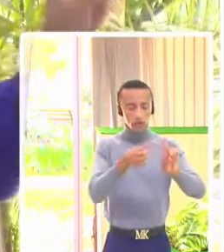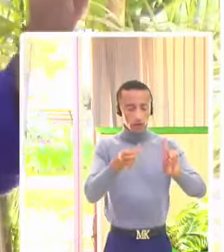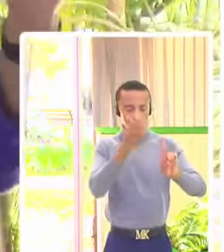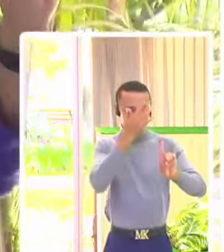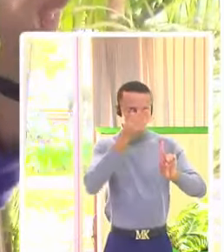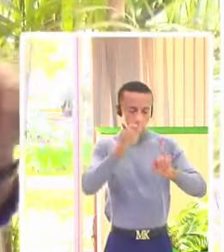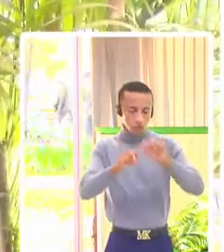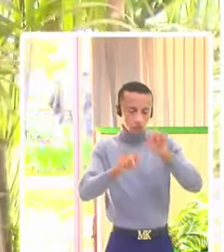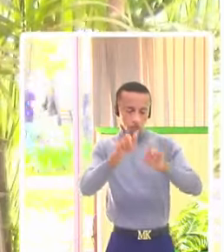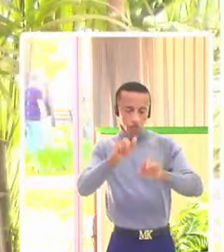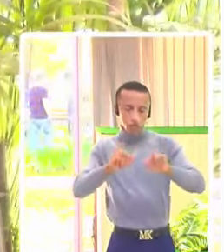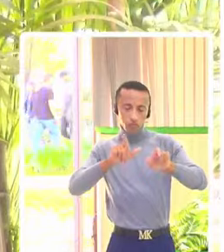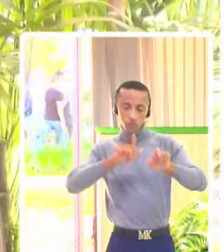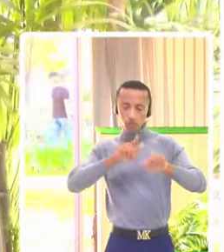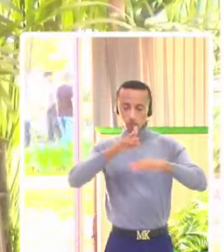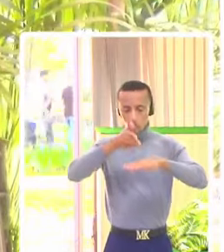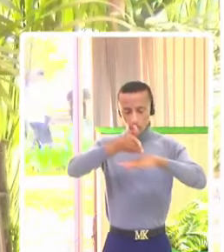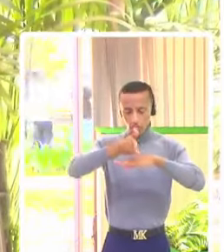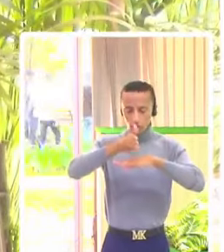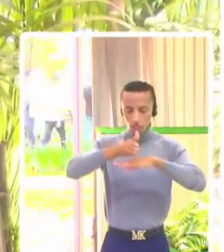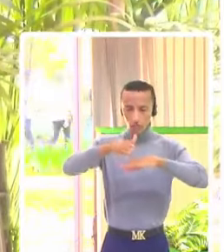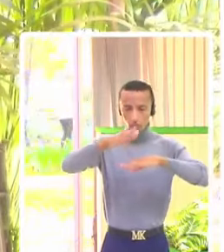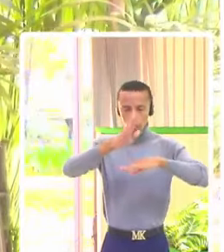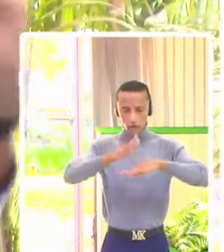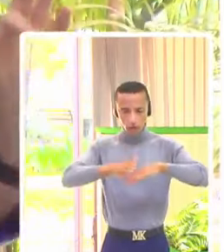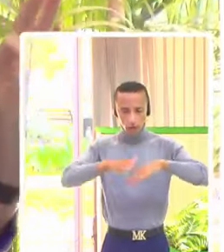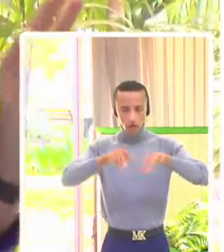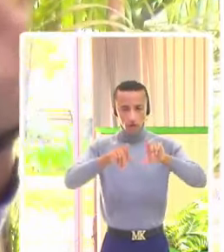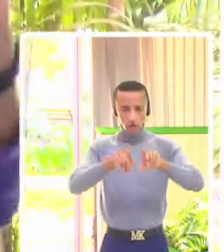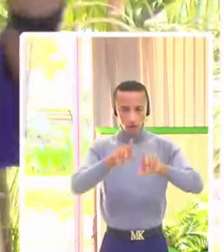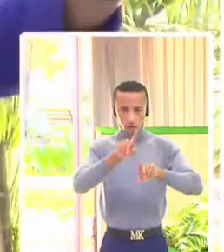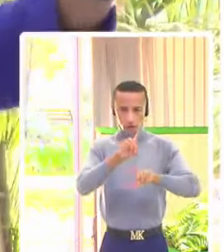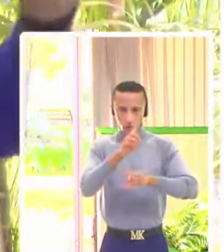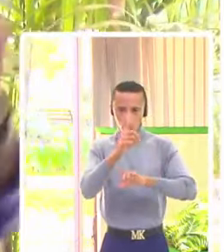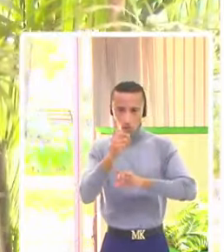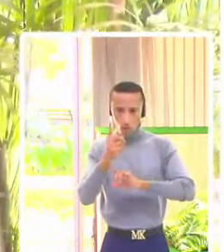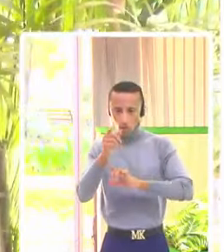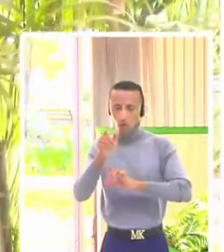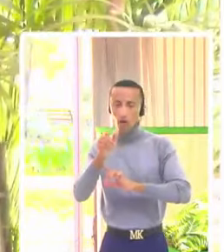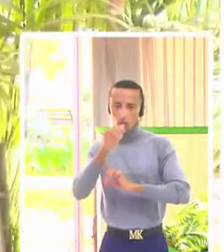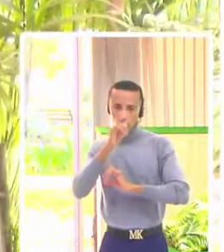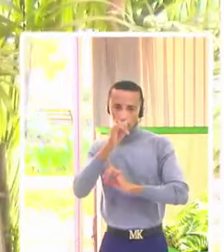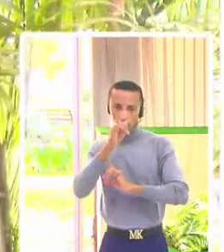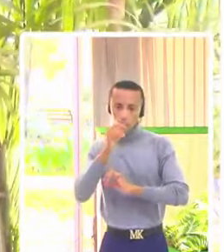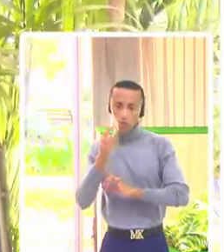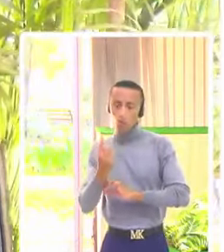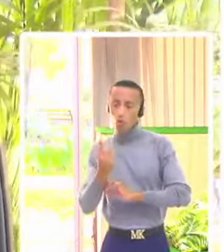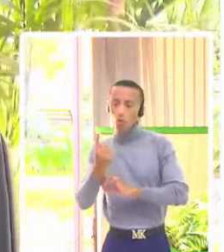at least one student from 66% of countries that have